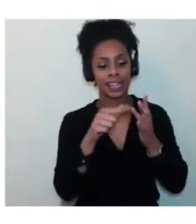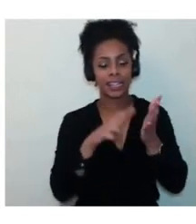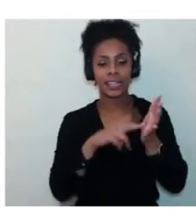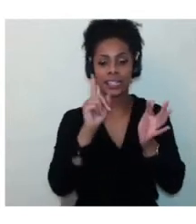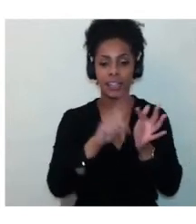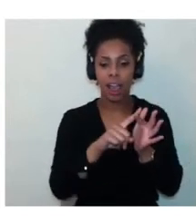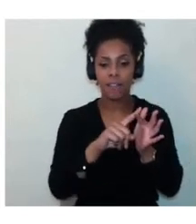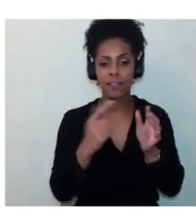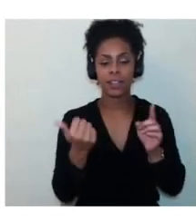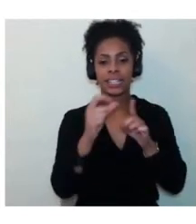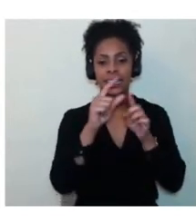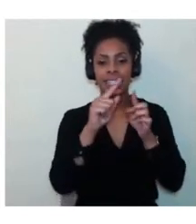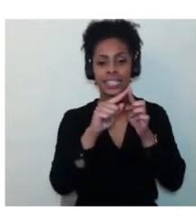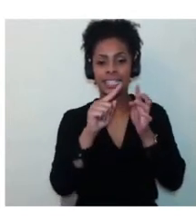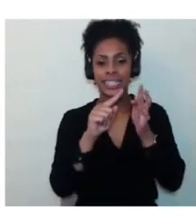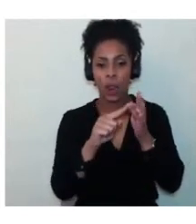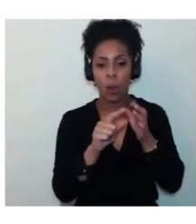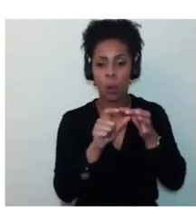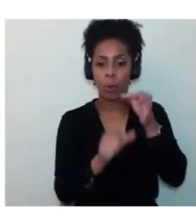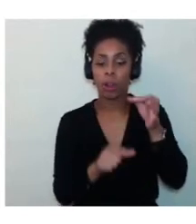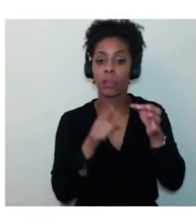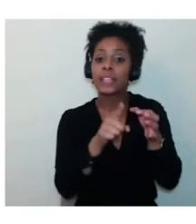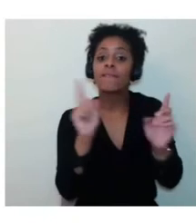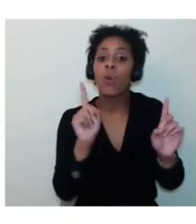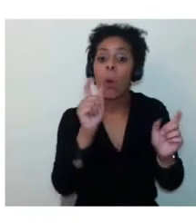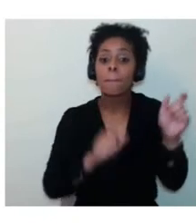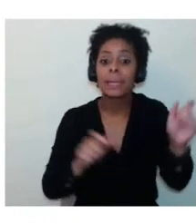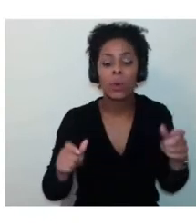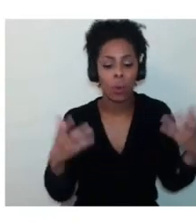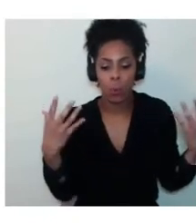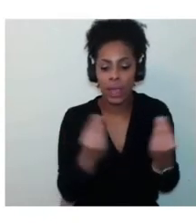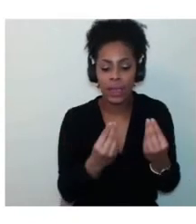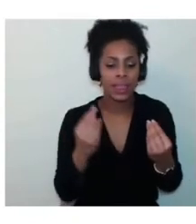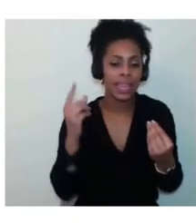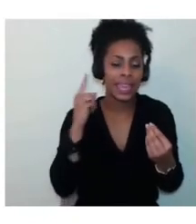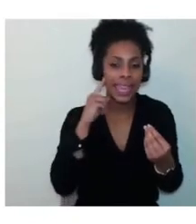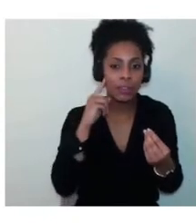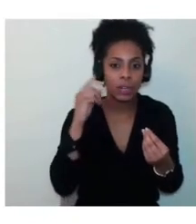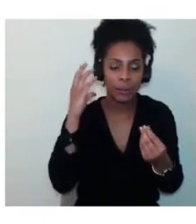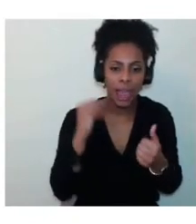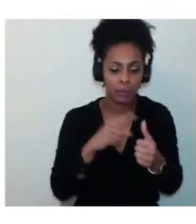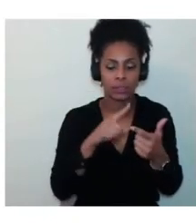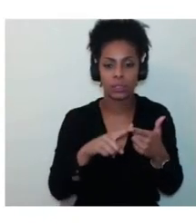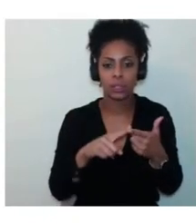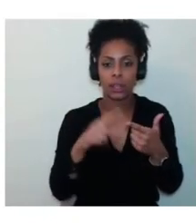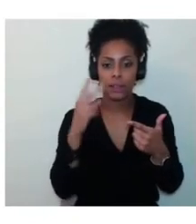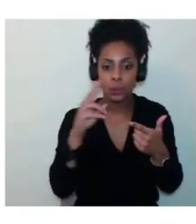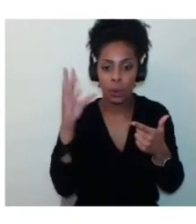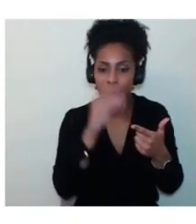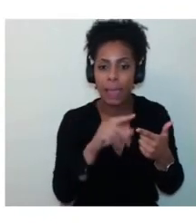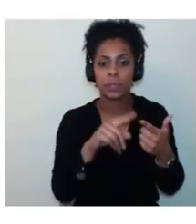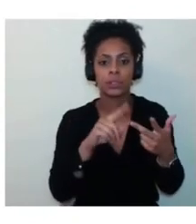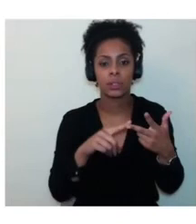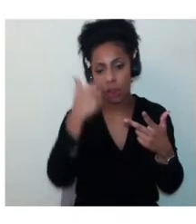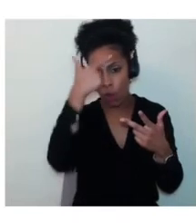for people with visual impairment, hearing impairment, cognitive disability to be able to work with and engage and have access